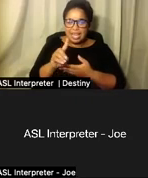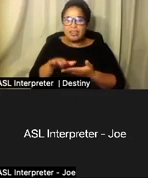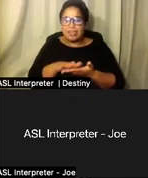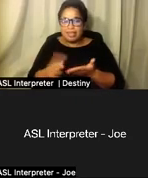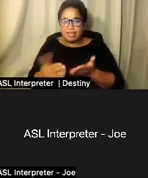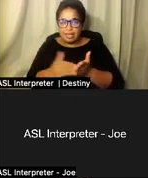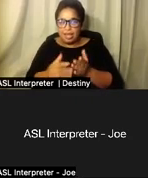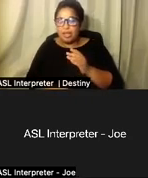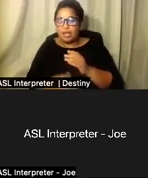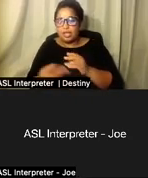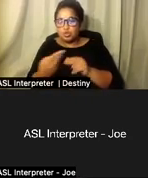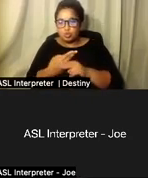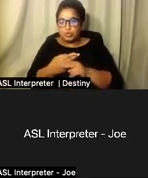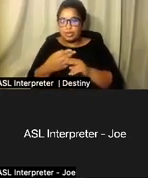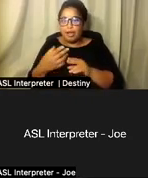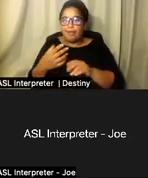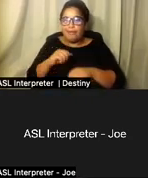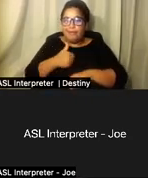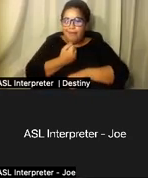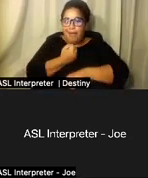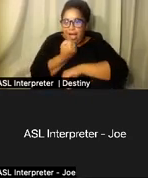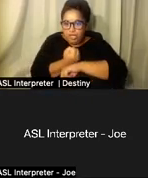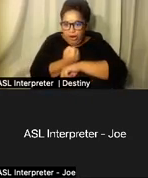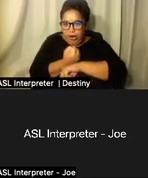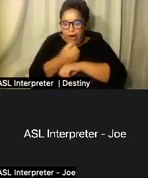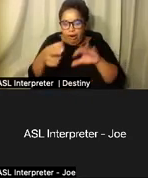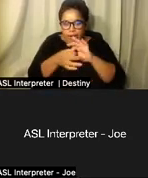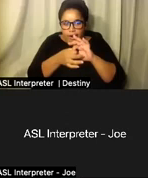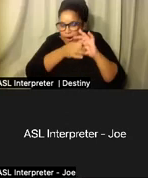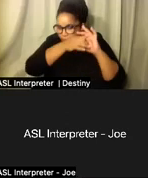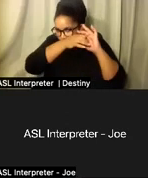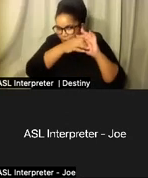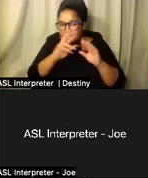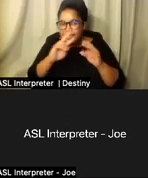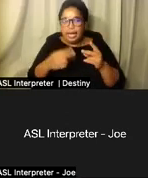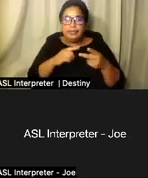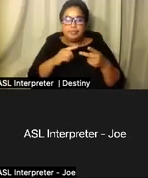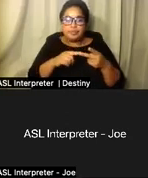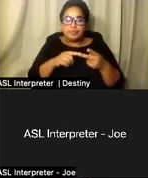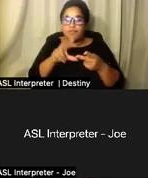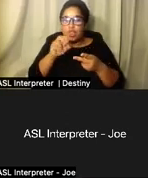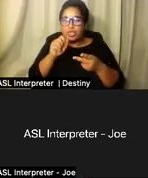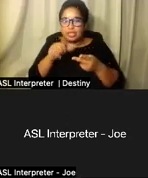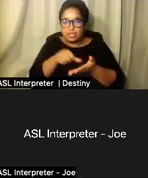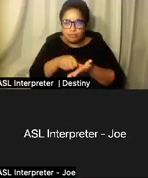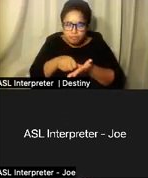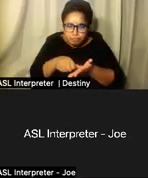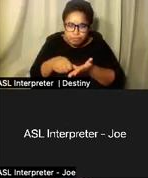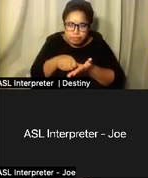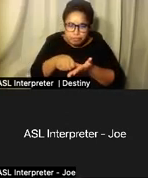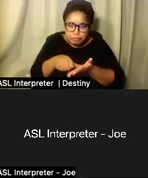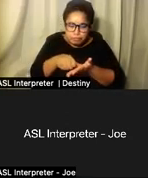fastener, okay? And then secondly, press down on that fastener for 30 seconds. That's how you're